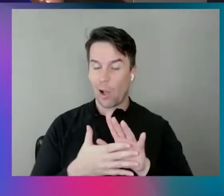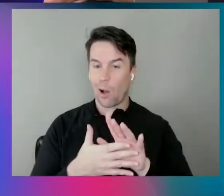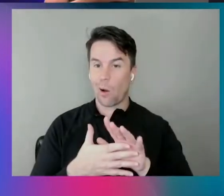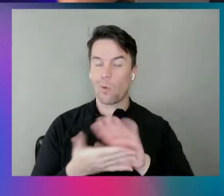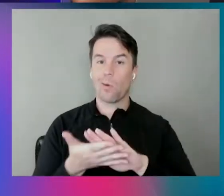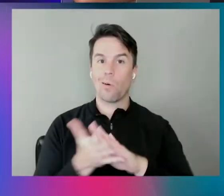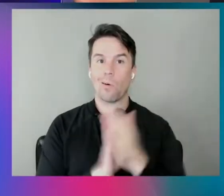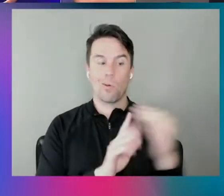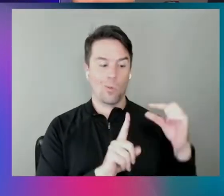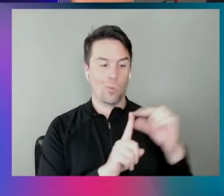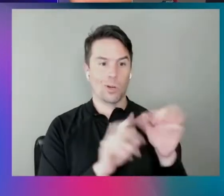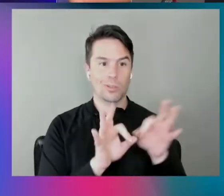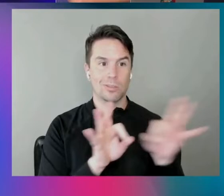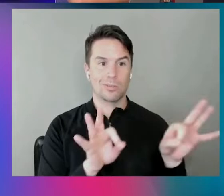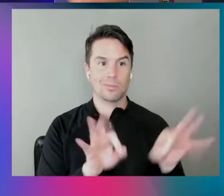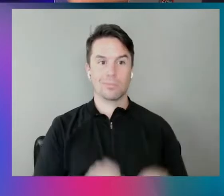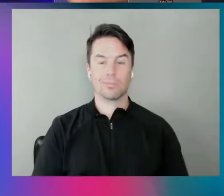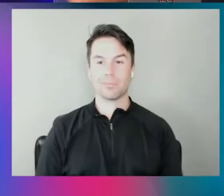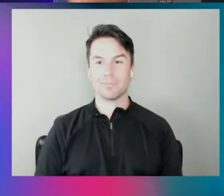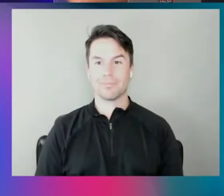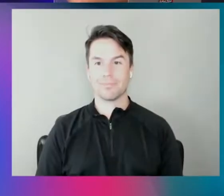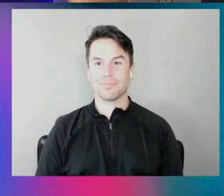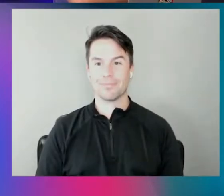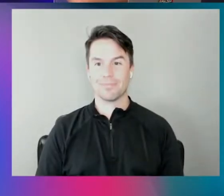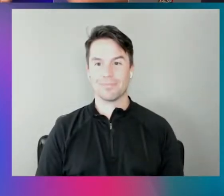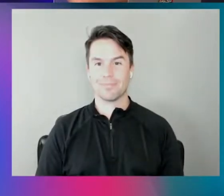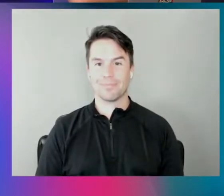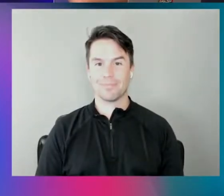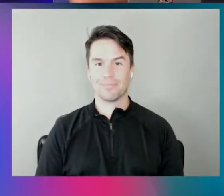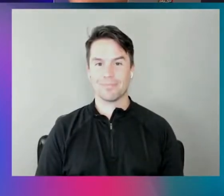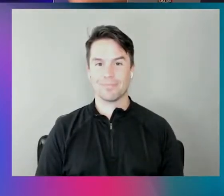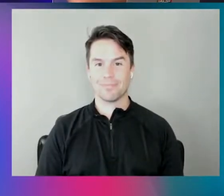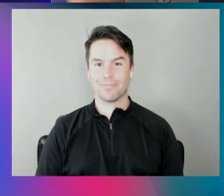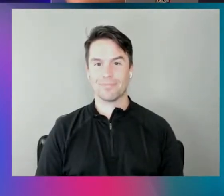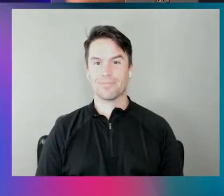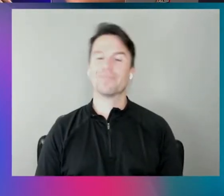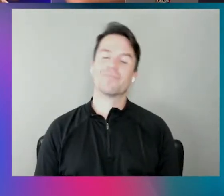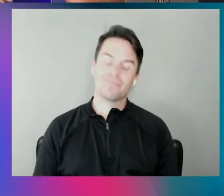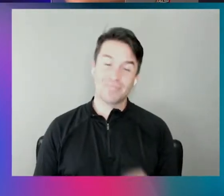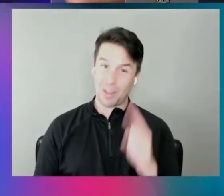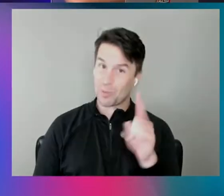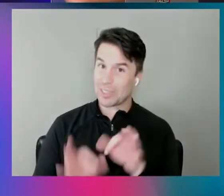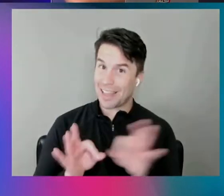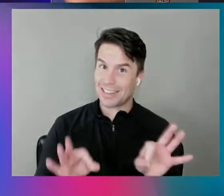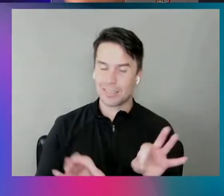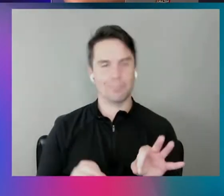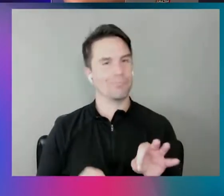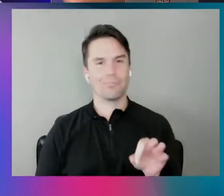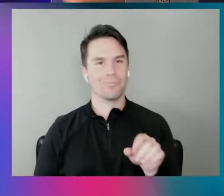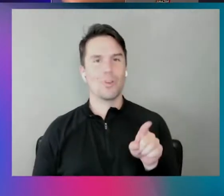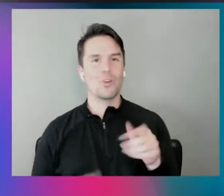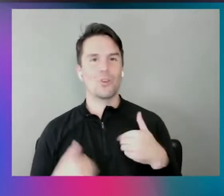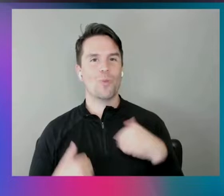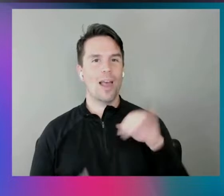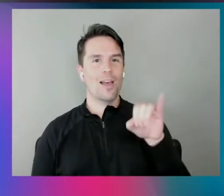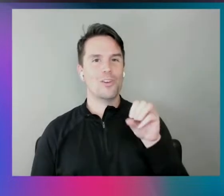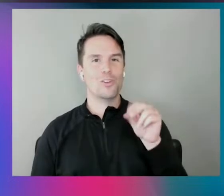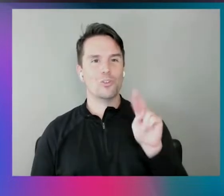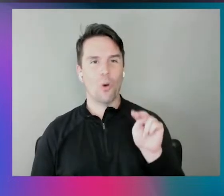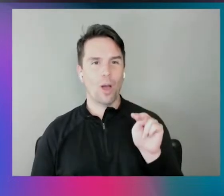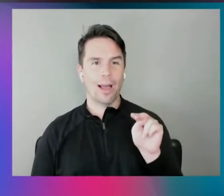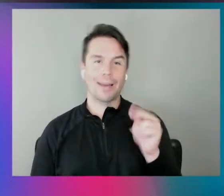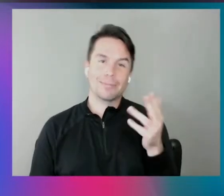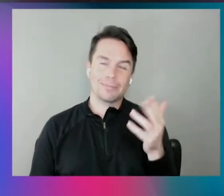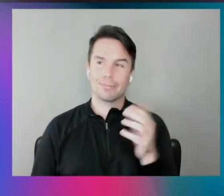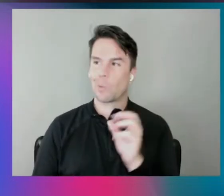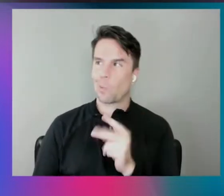sentence, actually. Yeah, there's a join in there. But that's okay. That's okay. Right. And we're going to be using .NET again. So we're using C#. Oh,